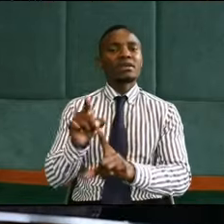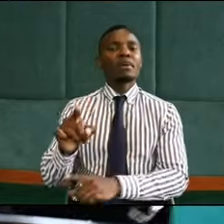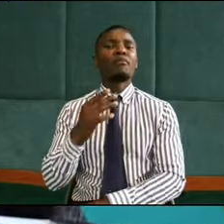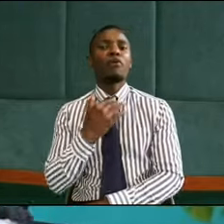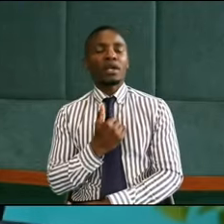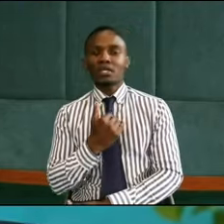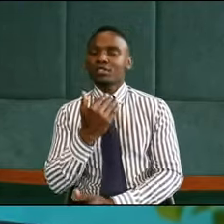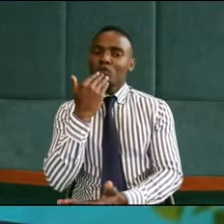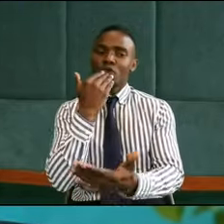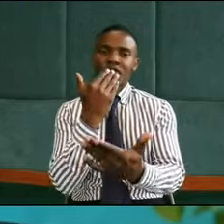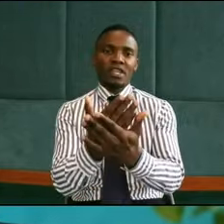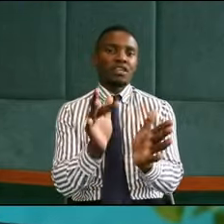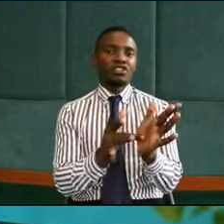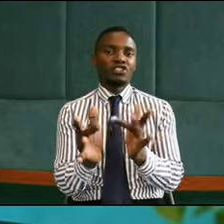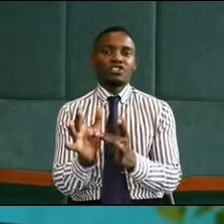say thank you.